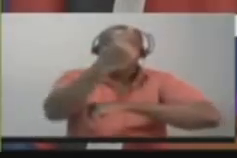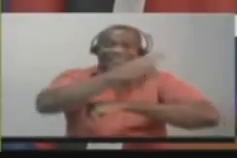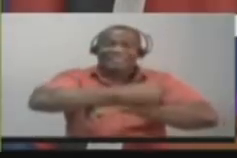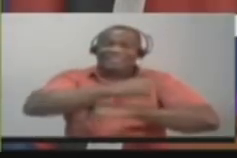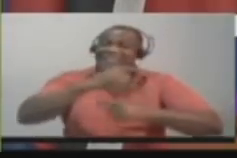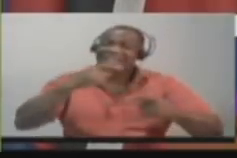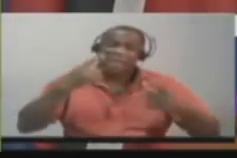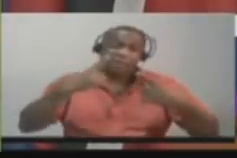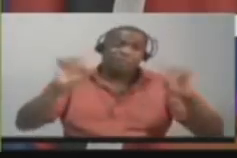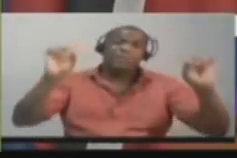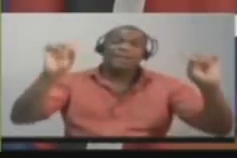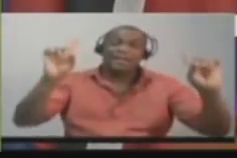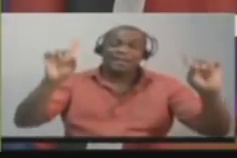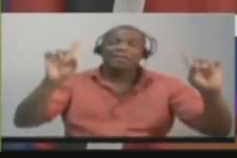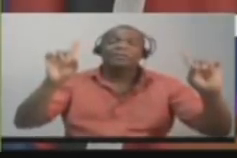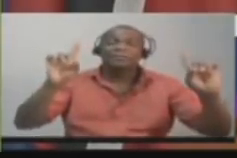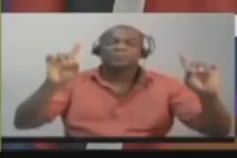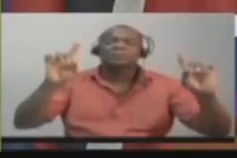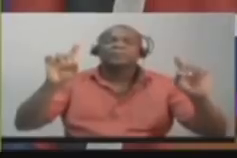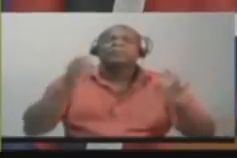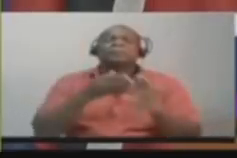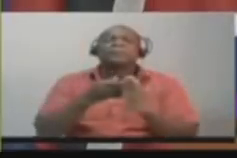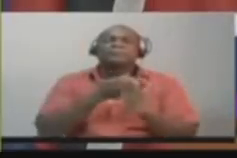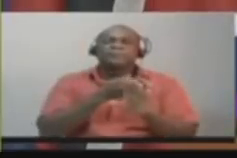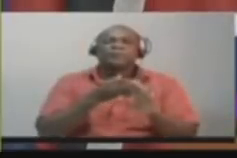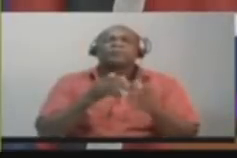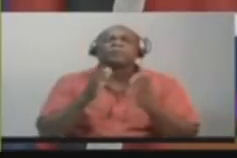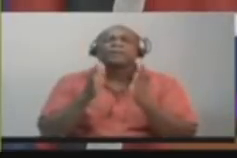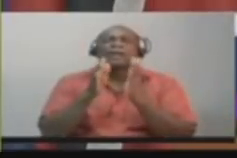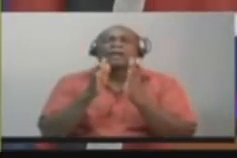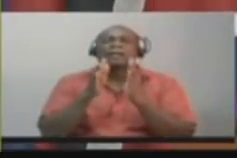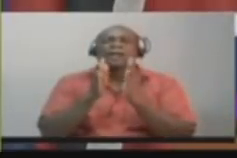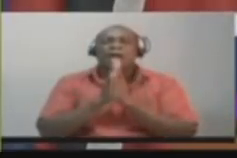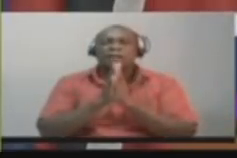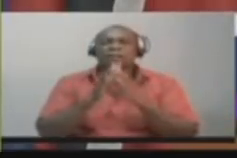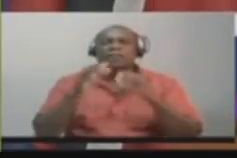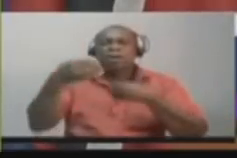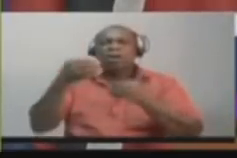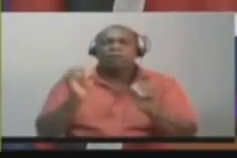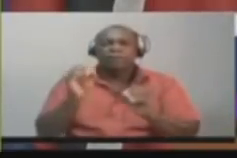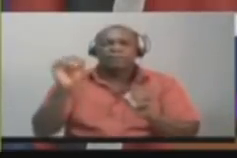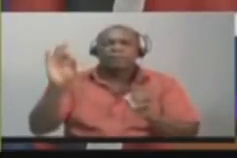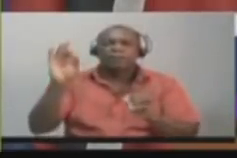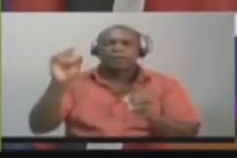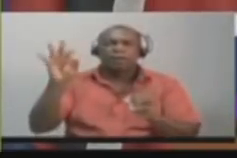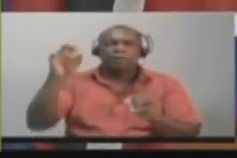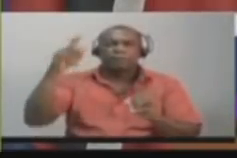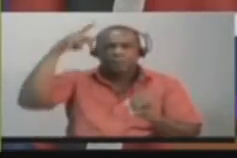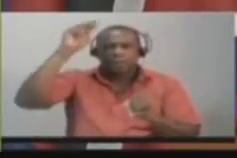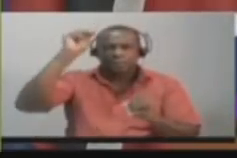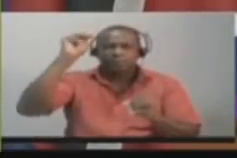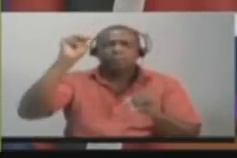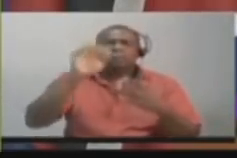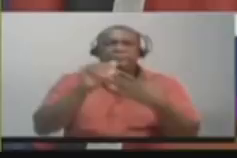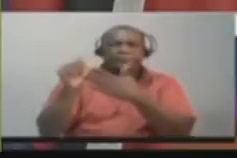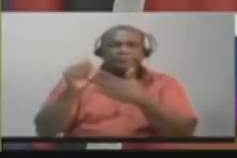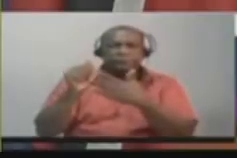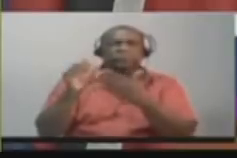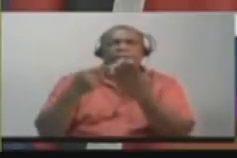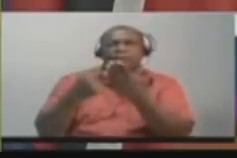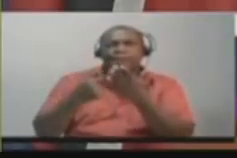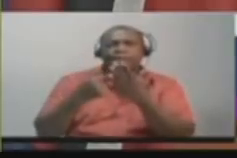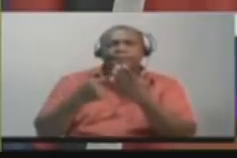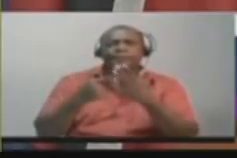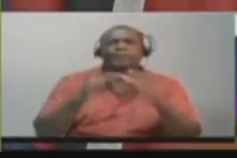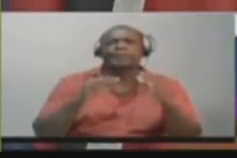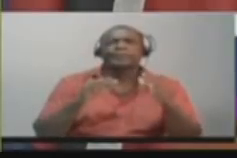had asked that the Office of the Prime Minister just chair the committee with all of the relevant ministries, my colleague from National Security, colleague from